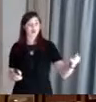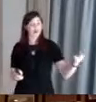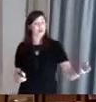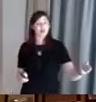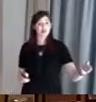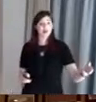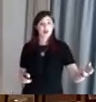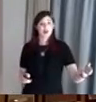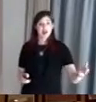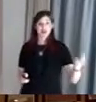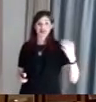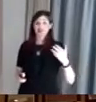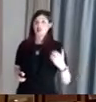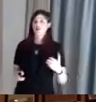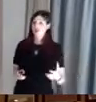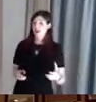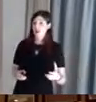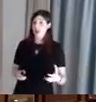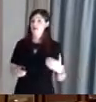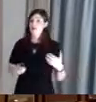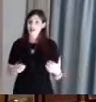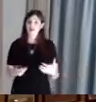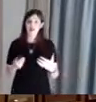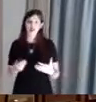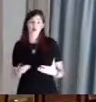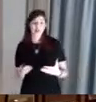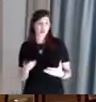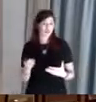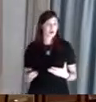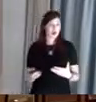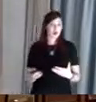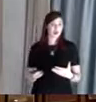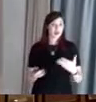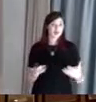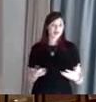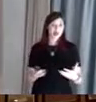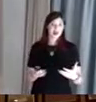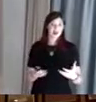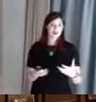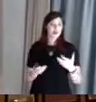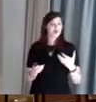infected with this ransomware, as did Telefonica, a massive telecommunications operator